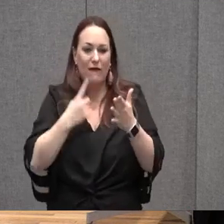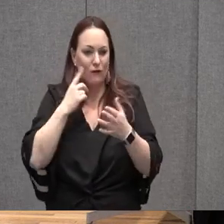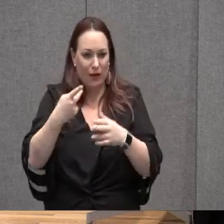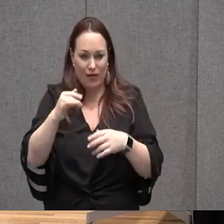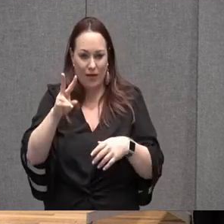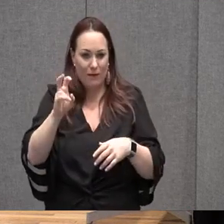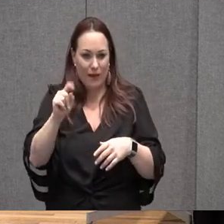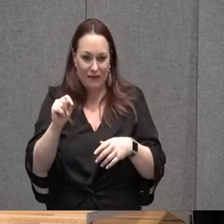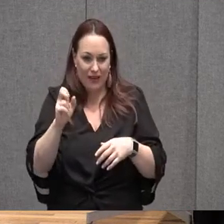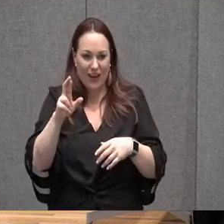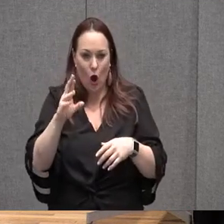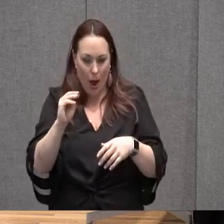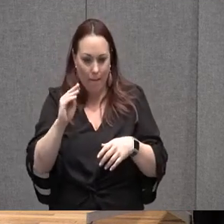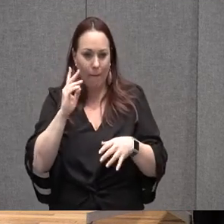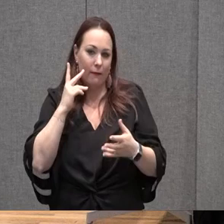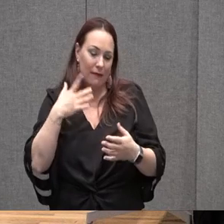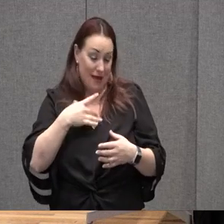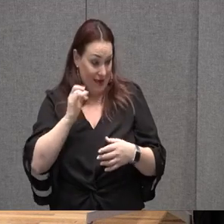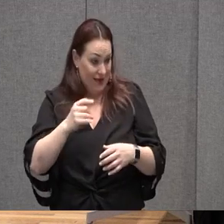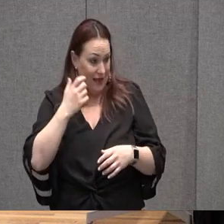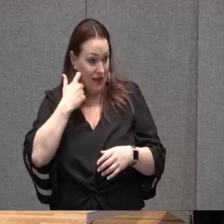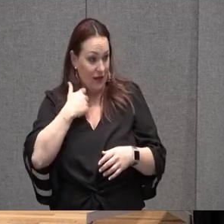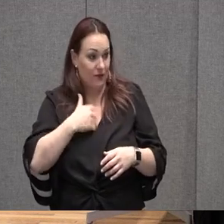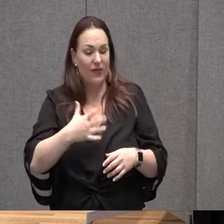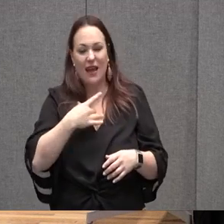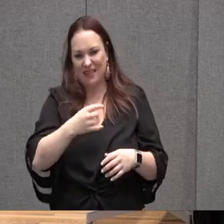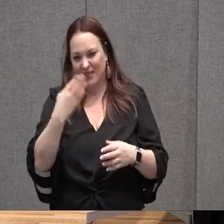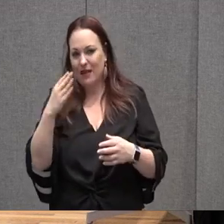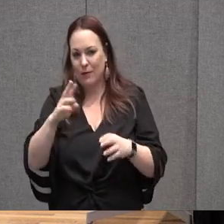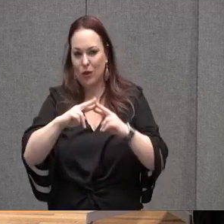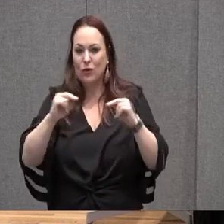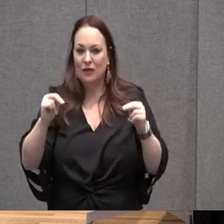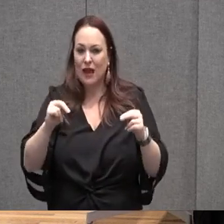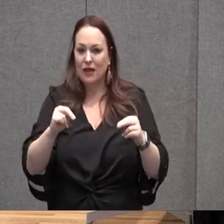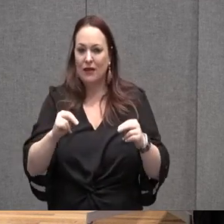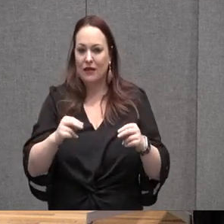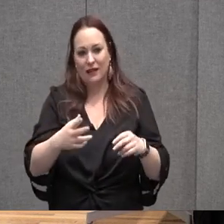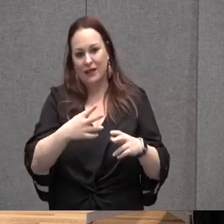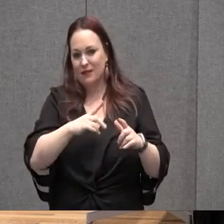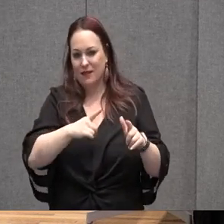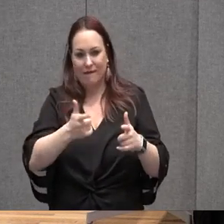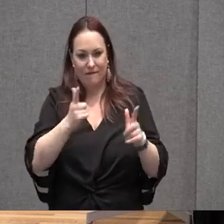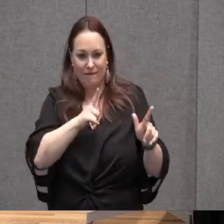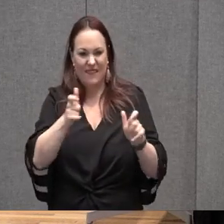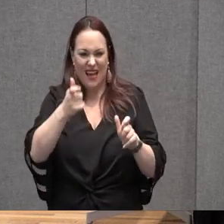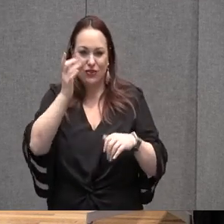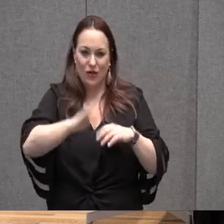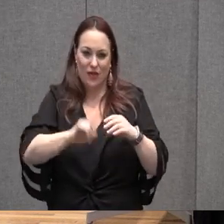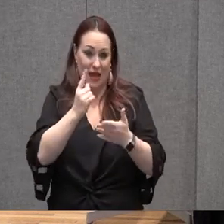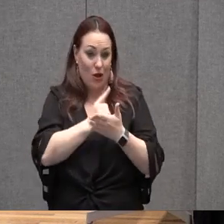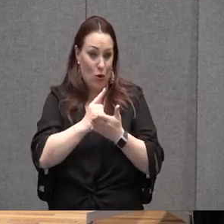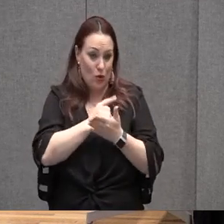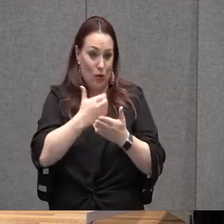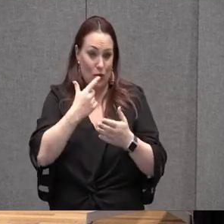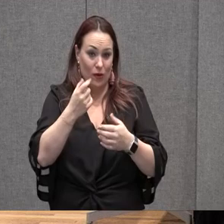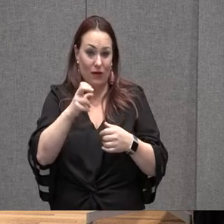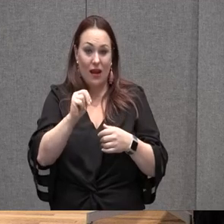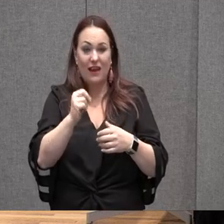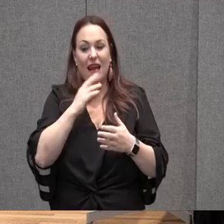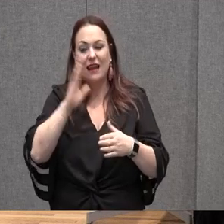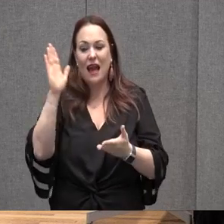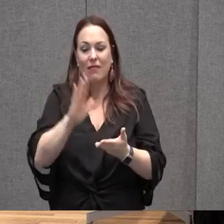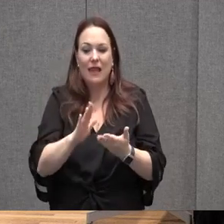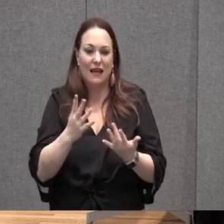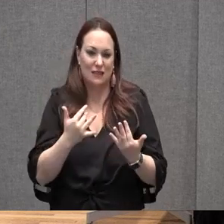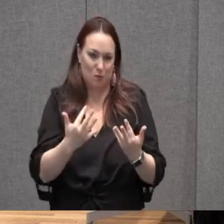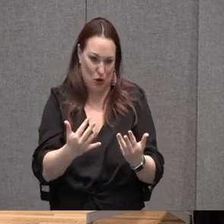Oh, I like that. I like the blue tape too. Yeah, it is way faster than the glue gun and less burny.